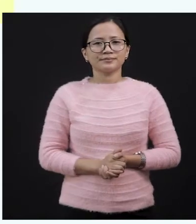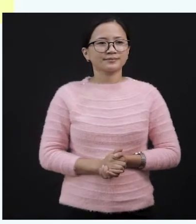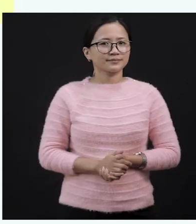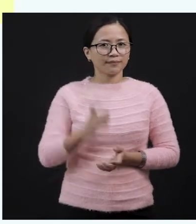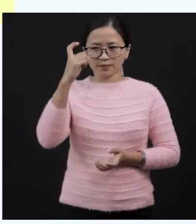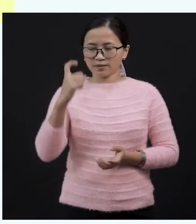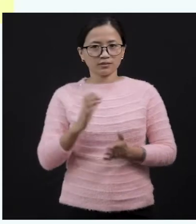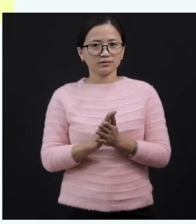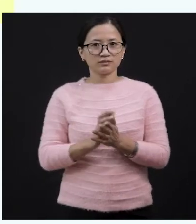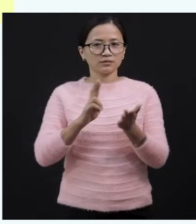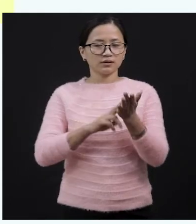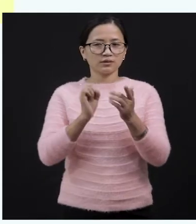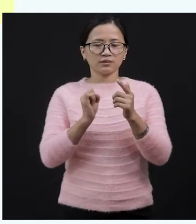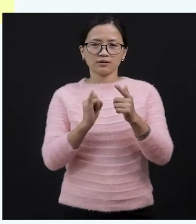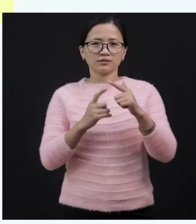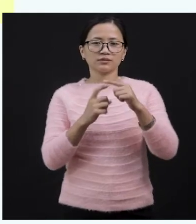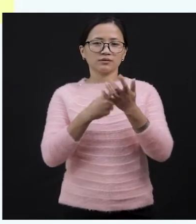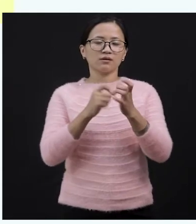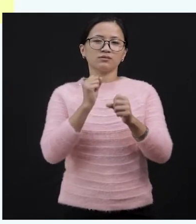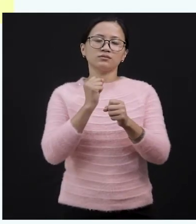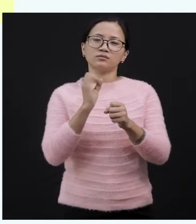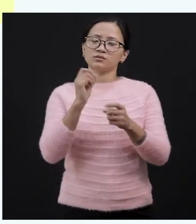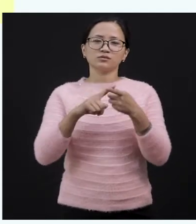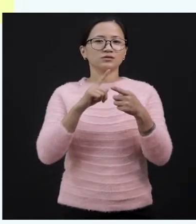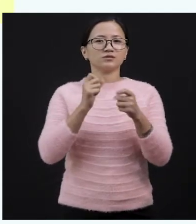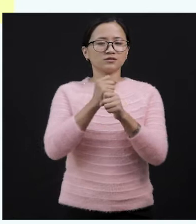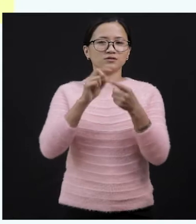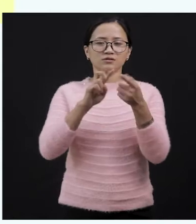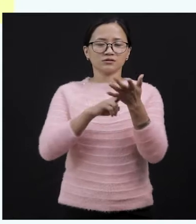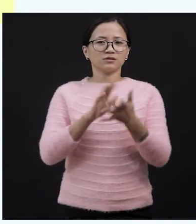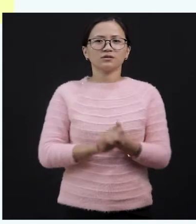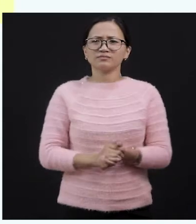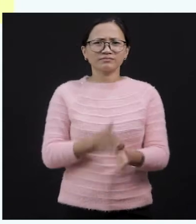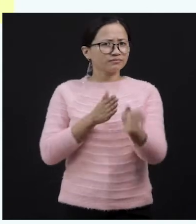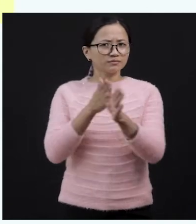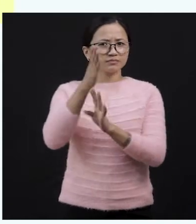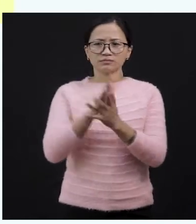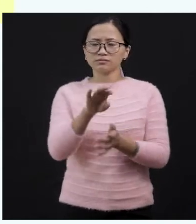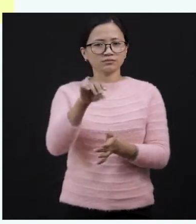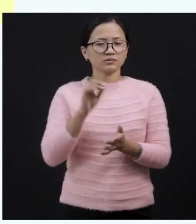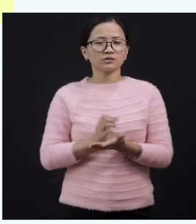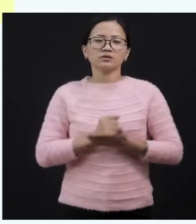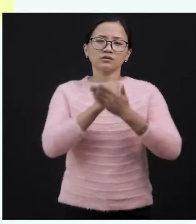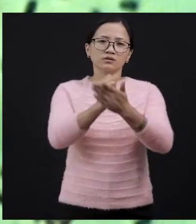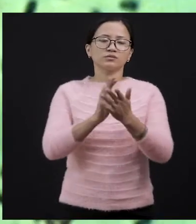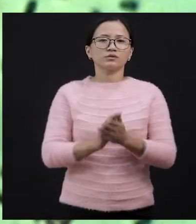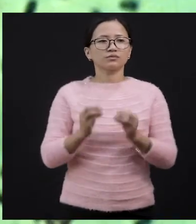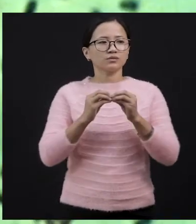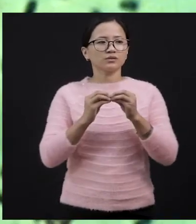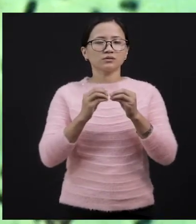So they need nitrogen. And that nitrogen they cannot take directly, but with the help of the